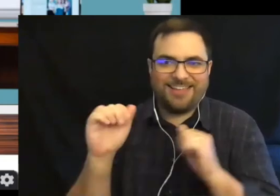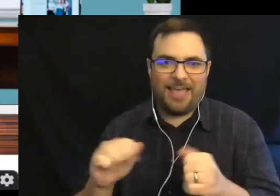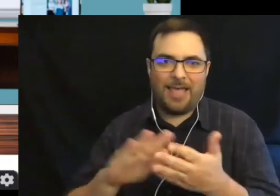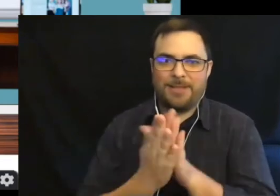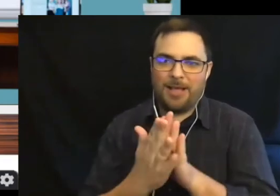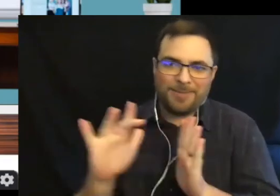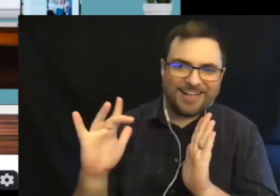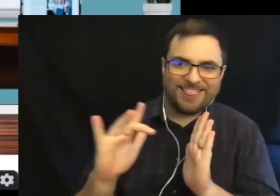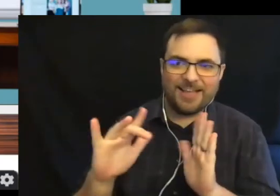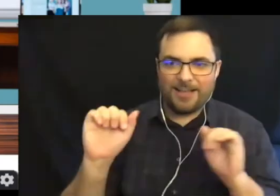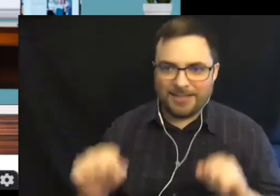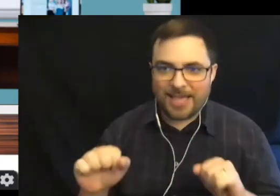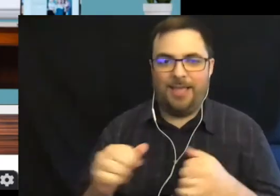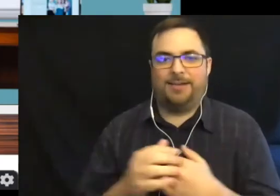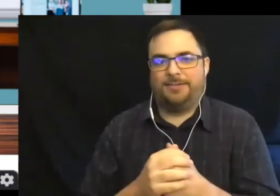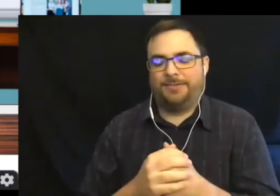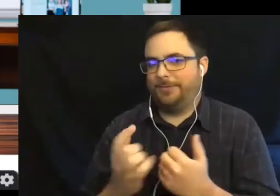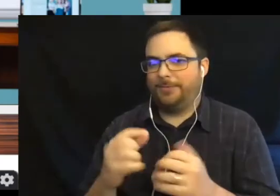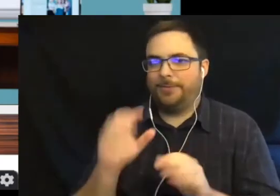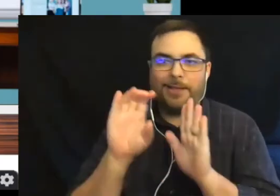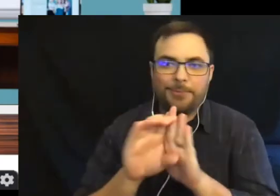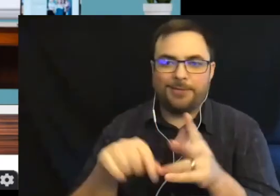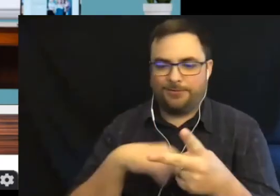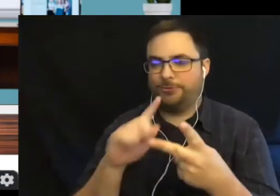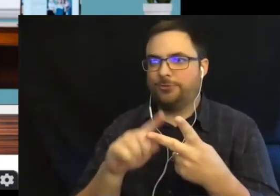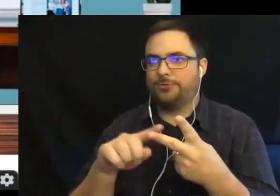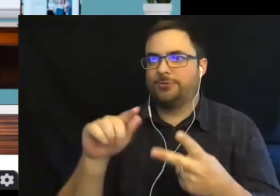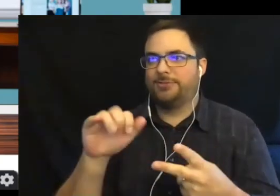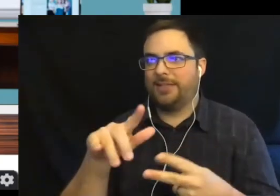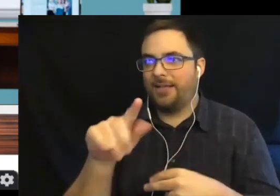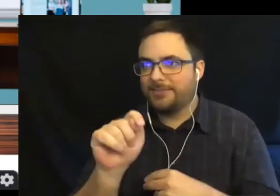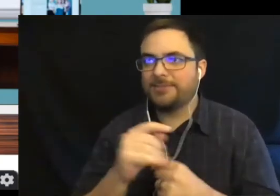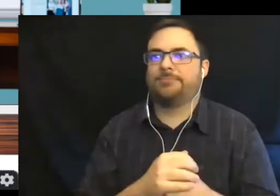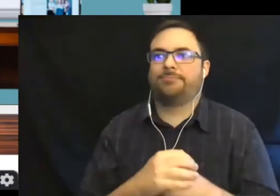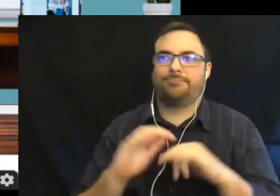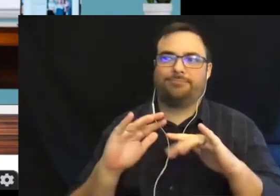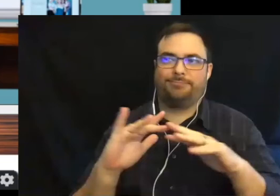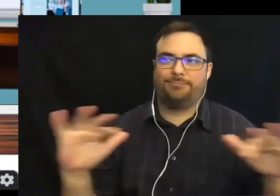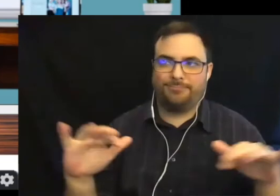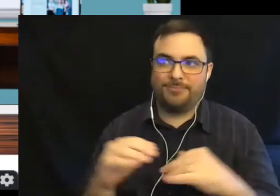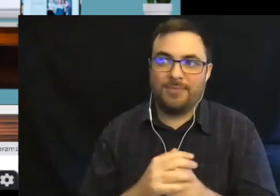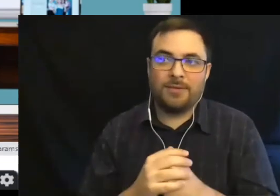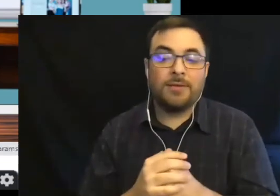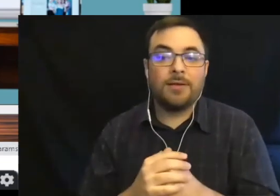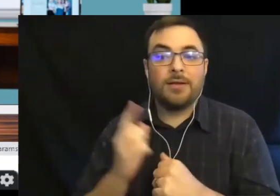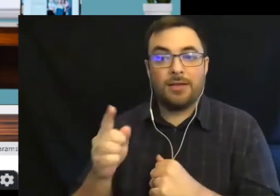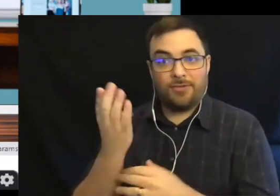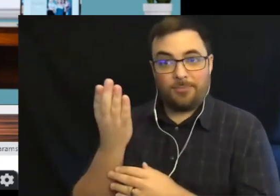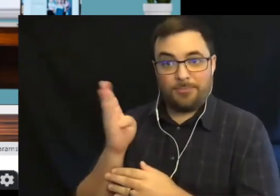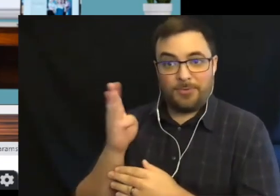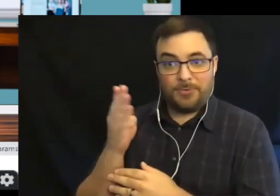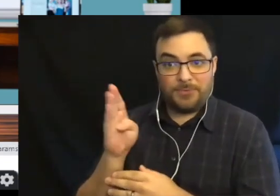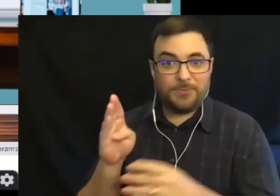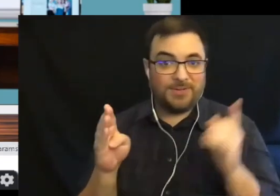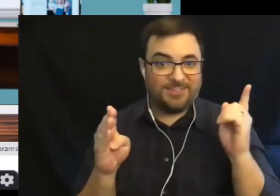can be a clickable picture, an image, or clickable text. So if you notice this is blue here, that's because I made this,